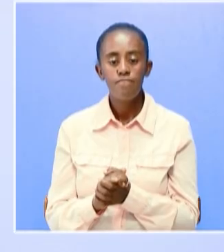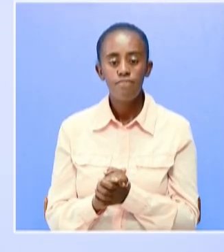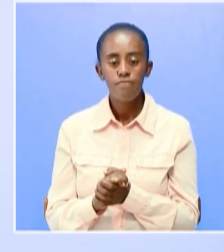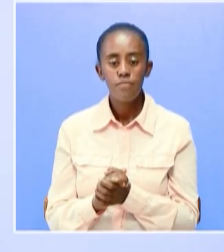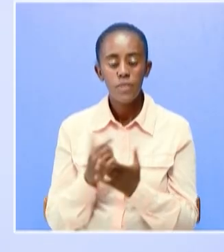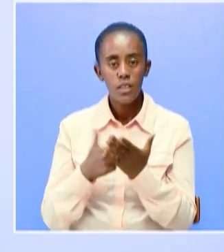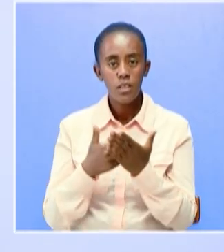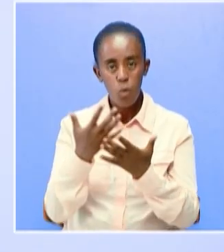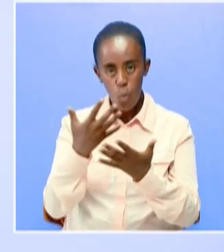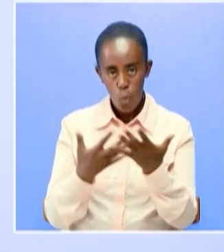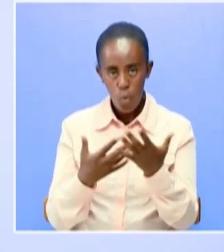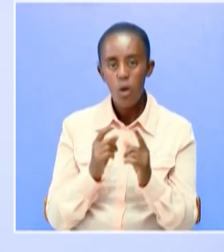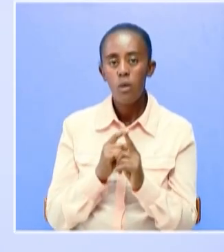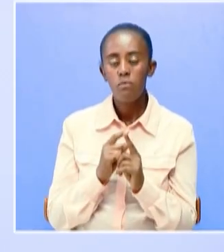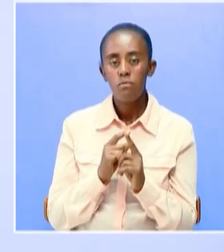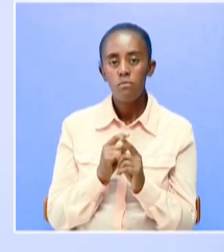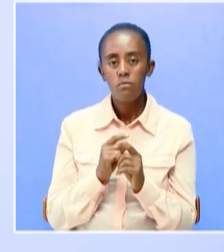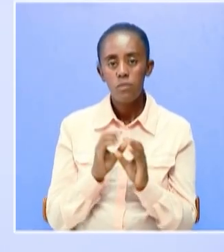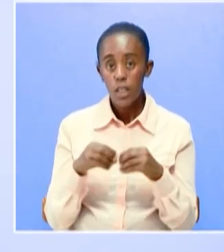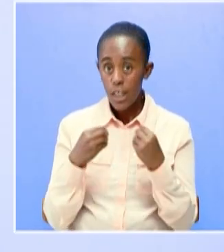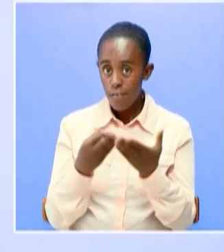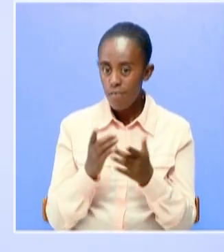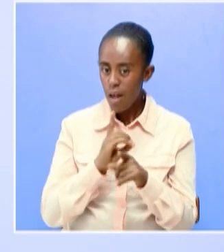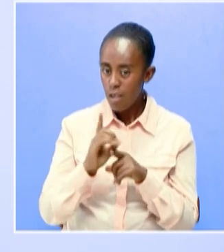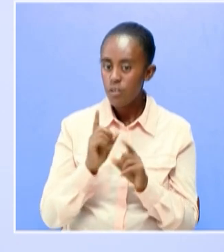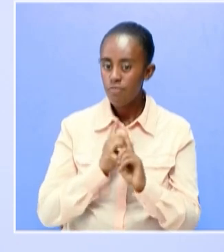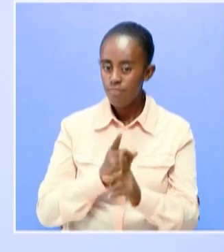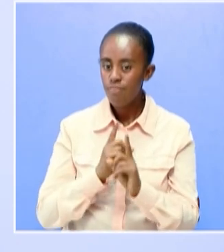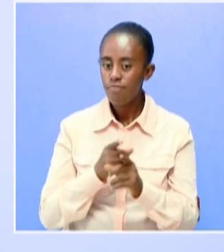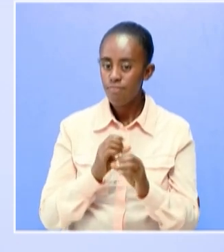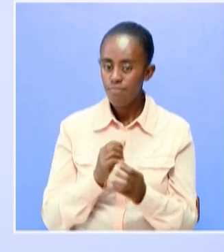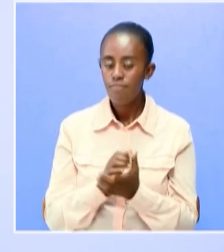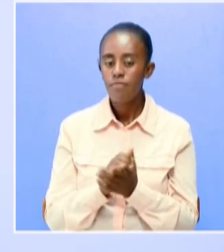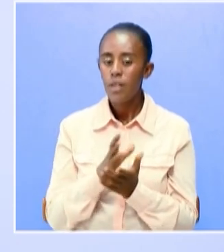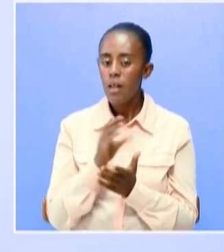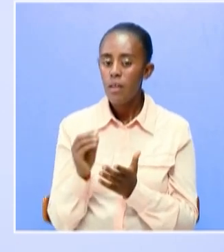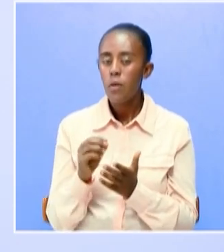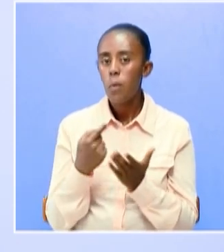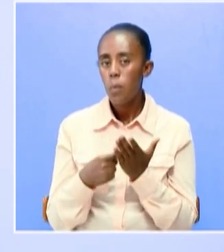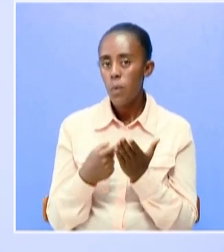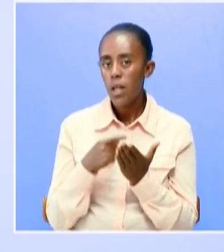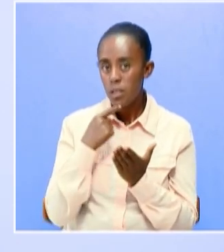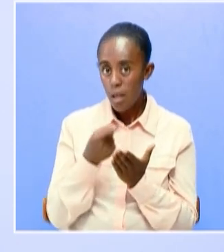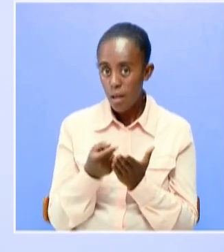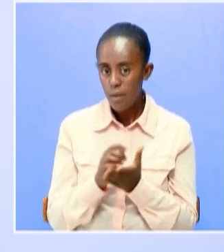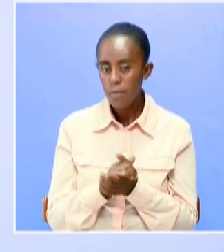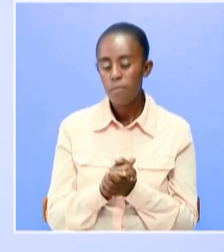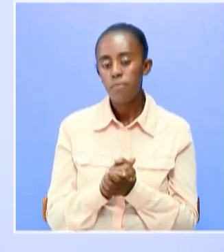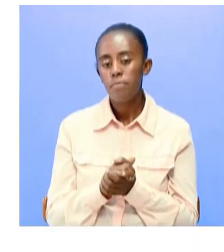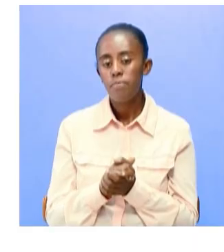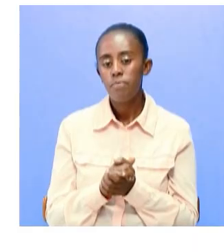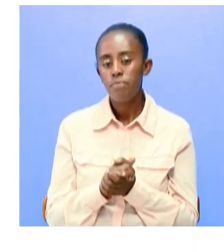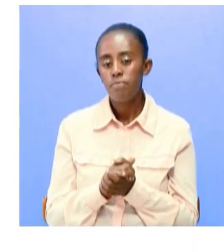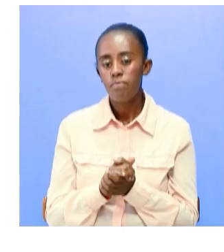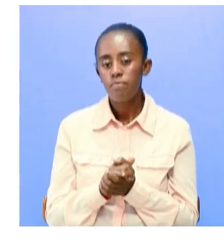These are the ways we can give the direction. And then we can say here,